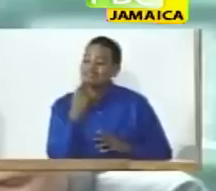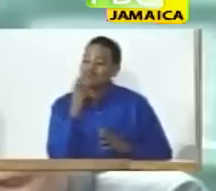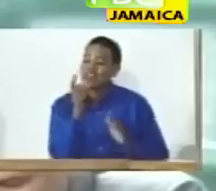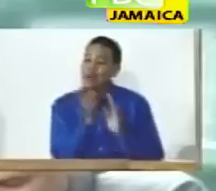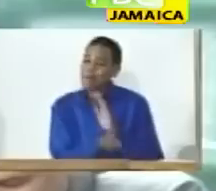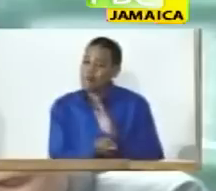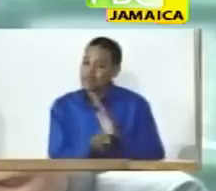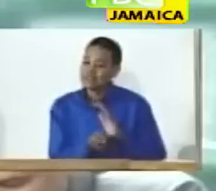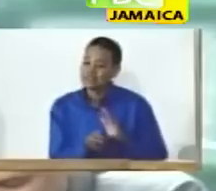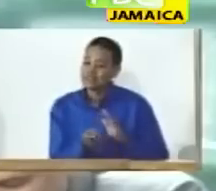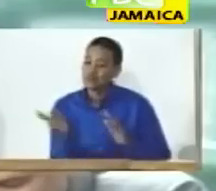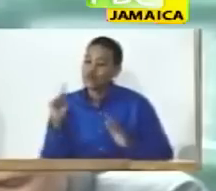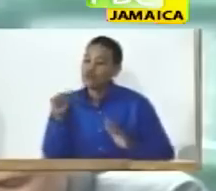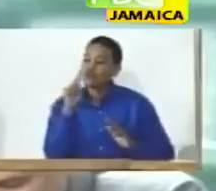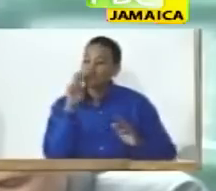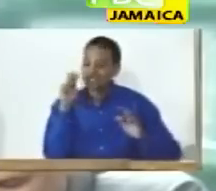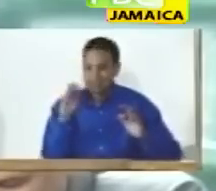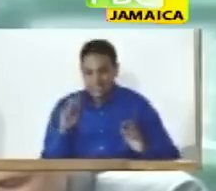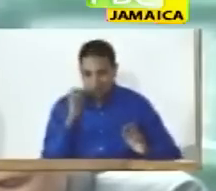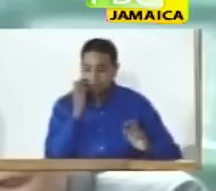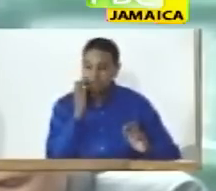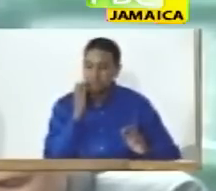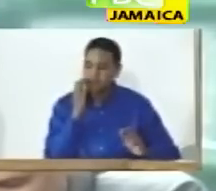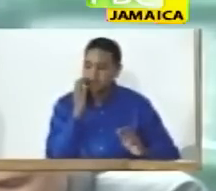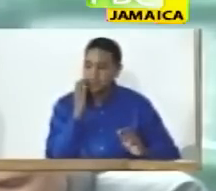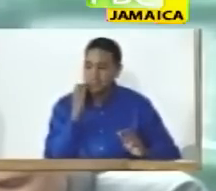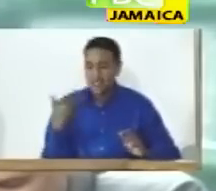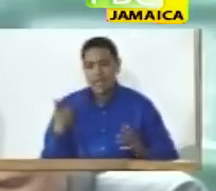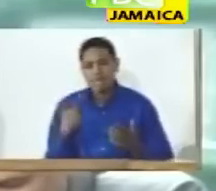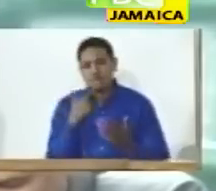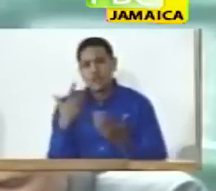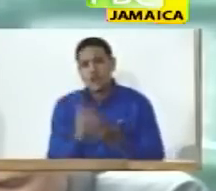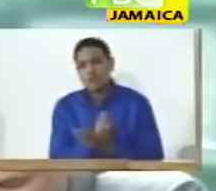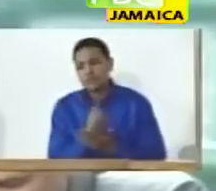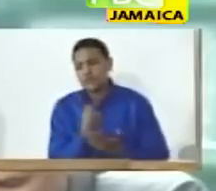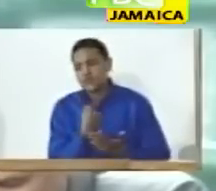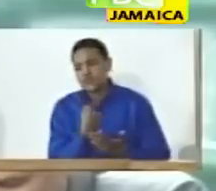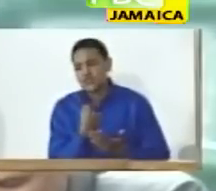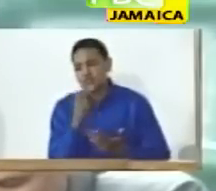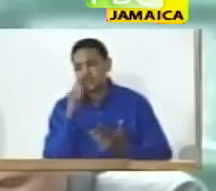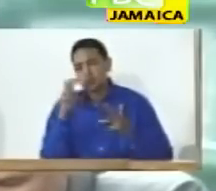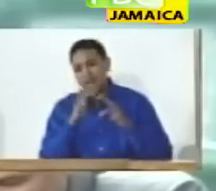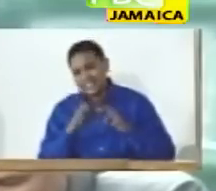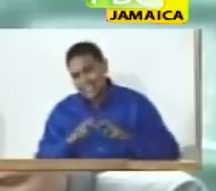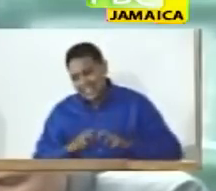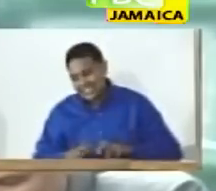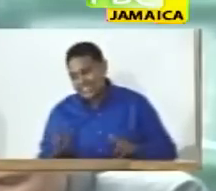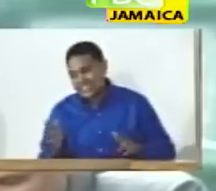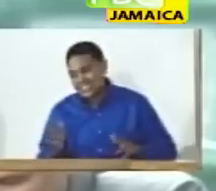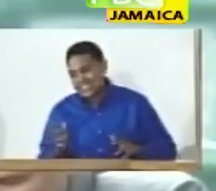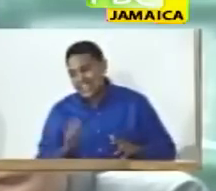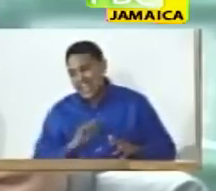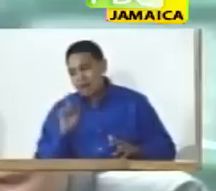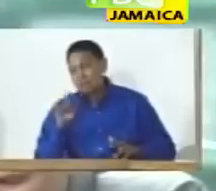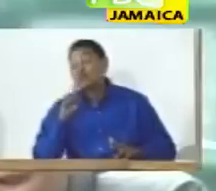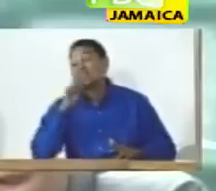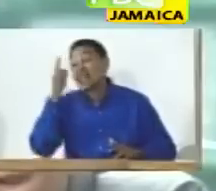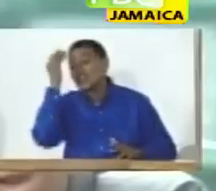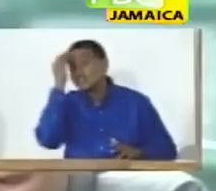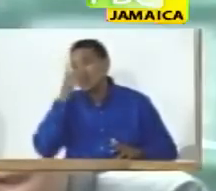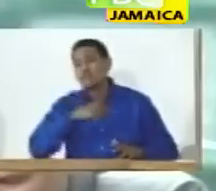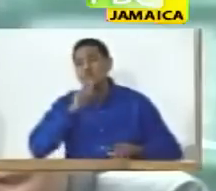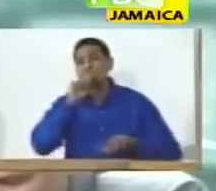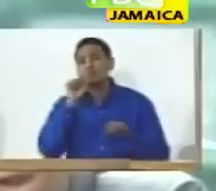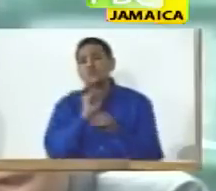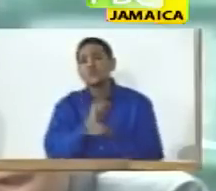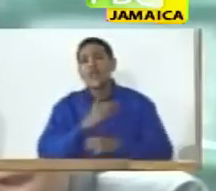moment where you sit down and you have an opportunity to assess. And I must tell you, I have truly enjoyed